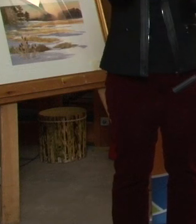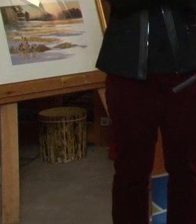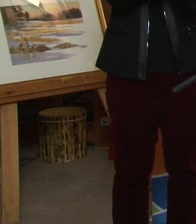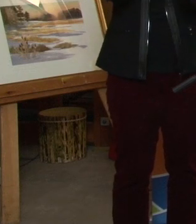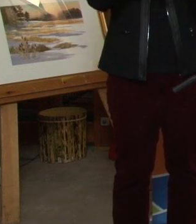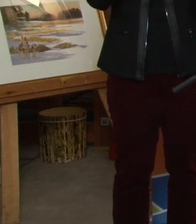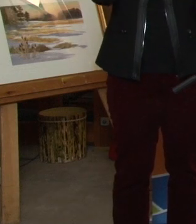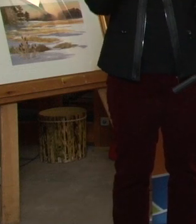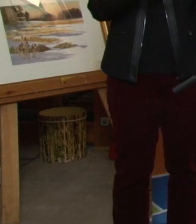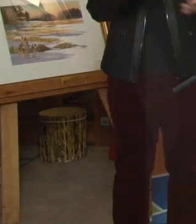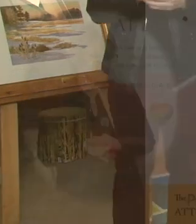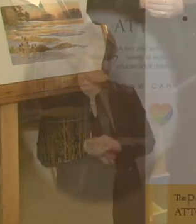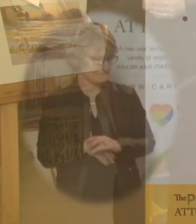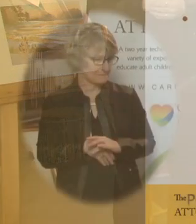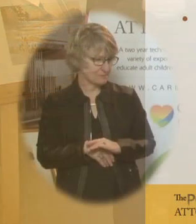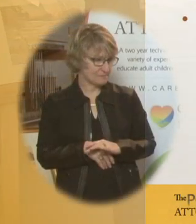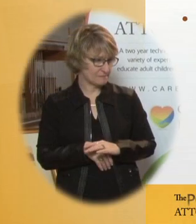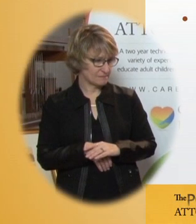can't.